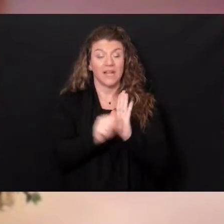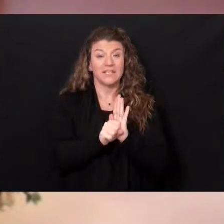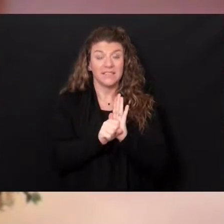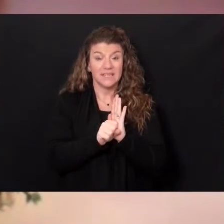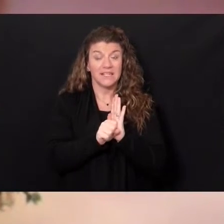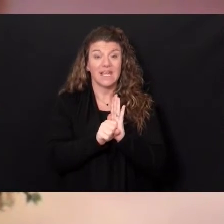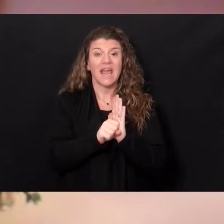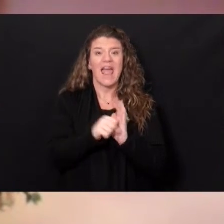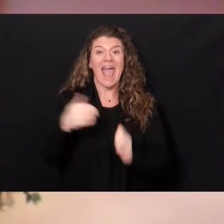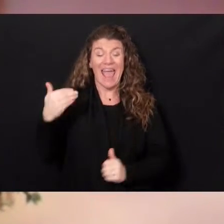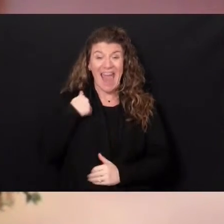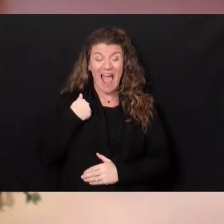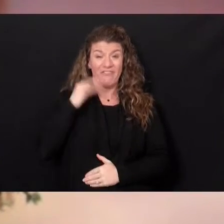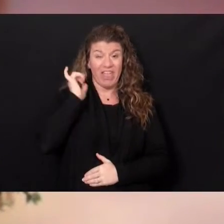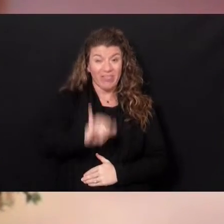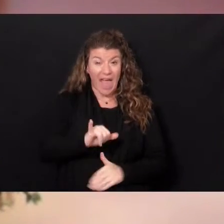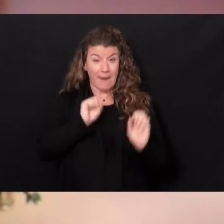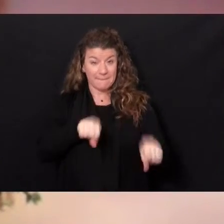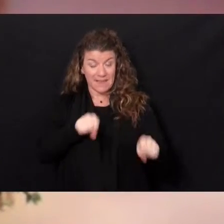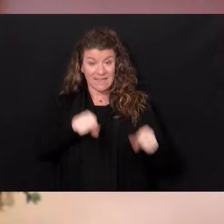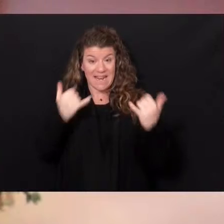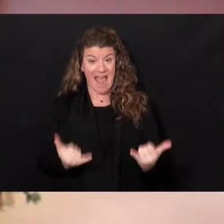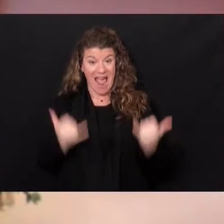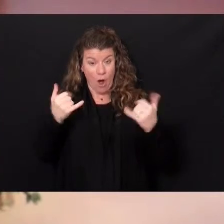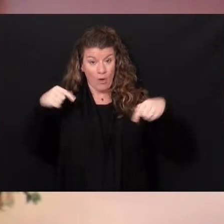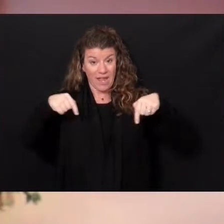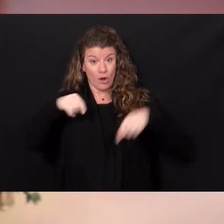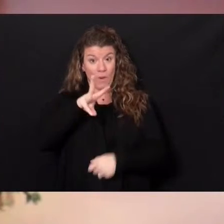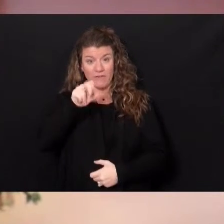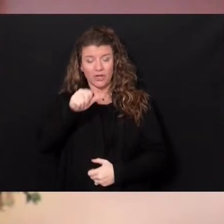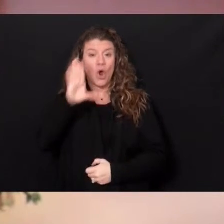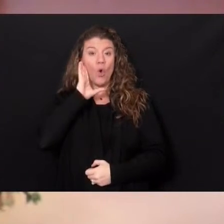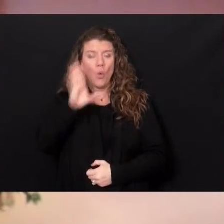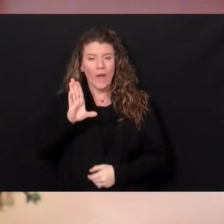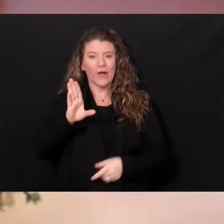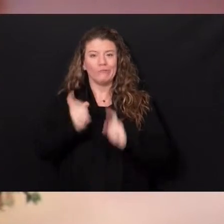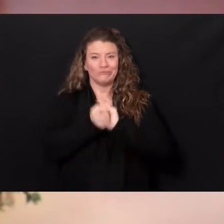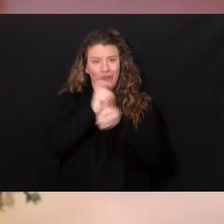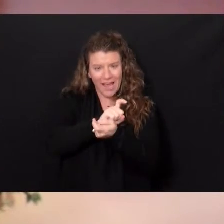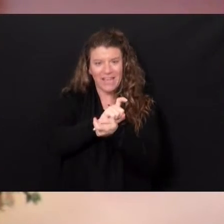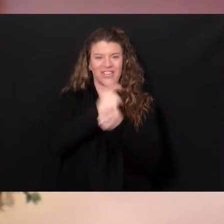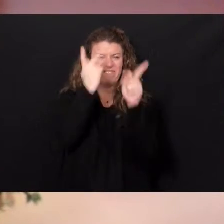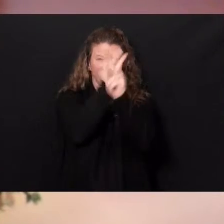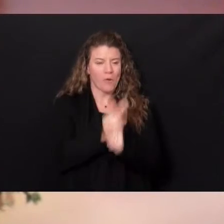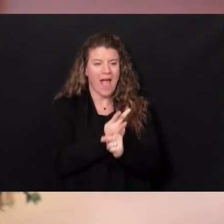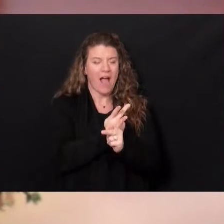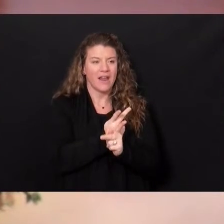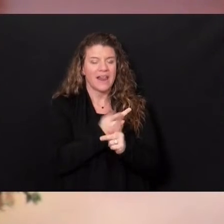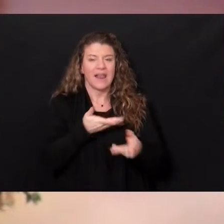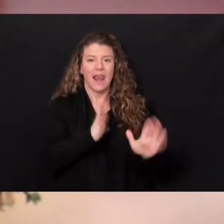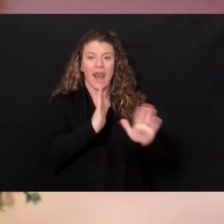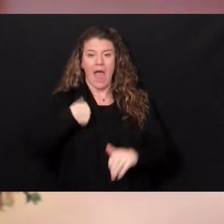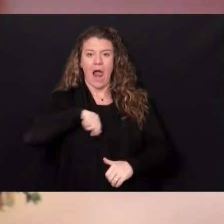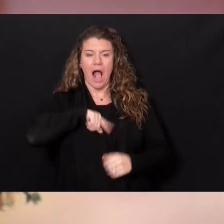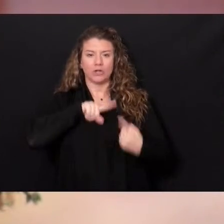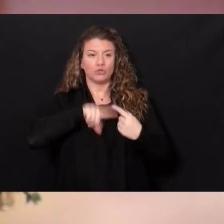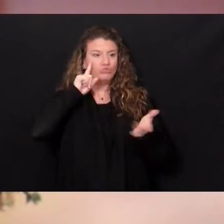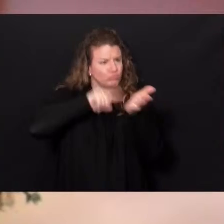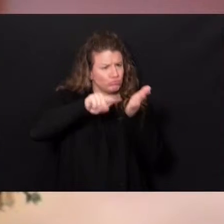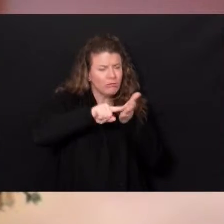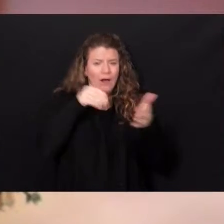And having this capability now in West Virginia will facilitate and allow us to track very